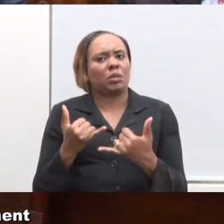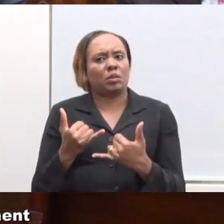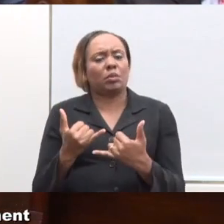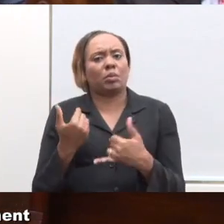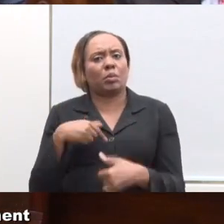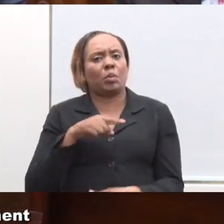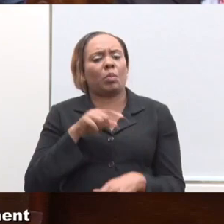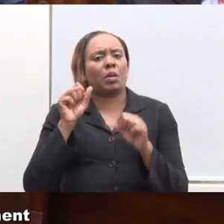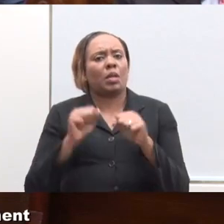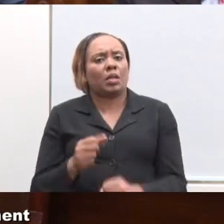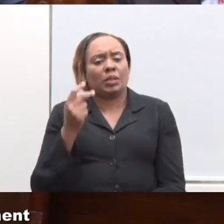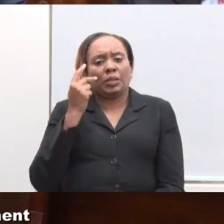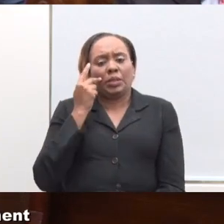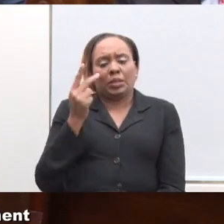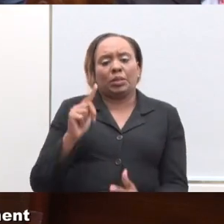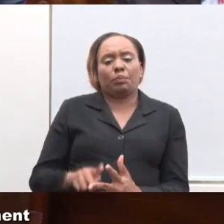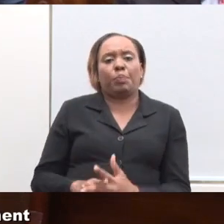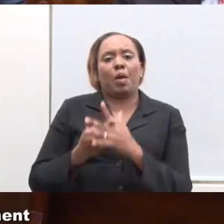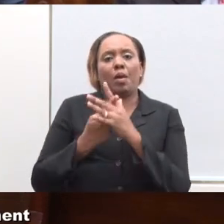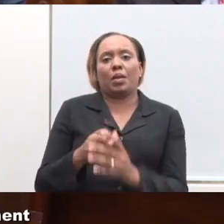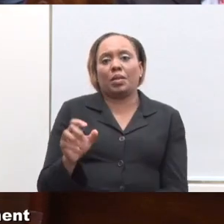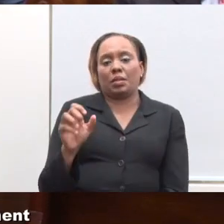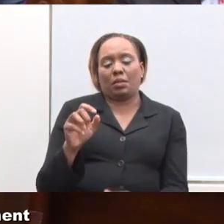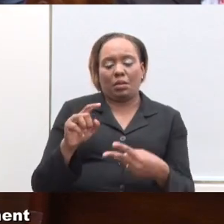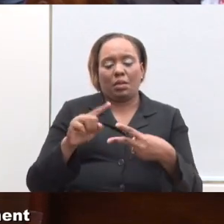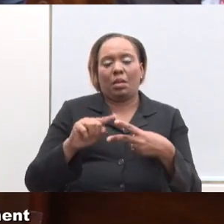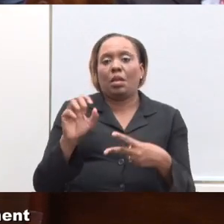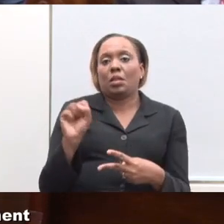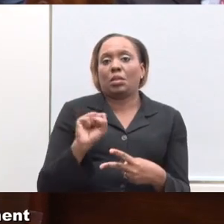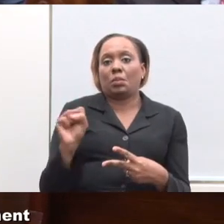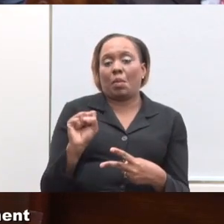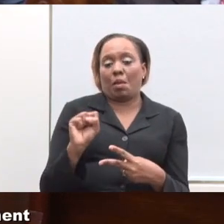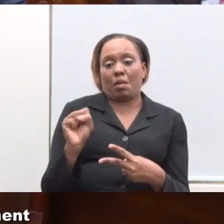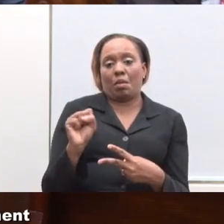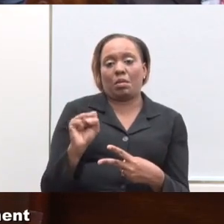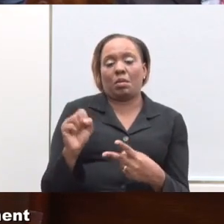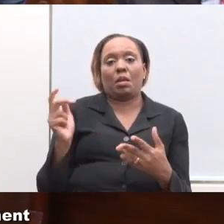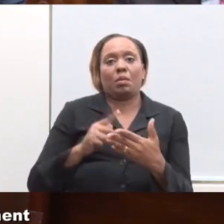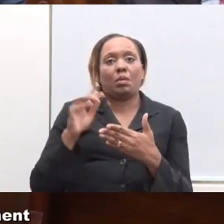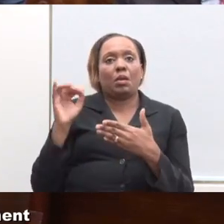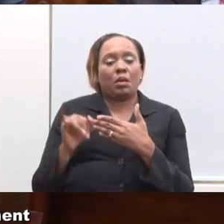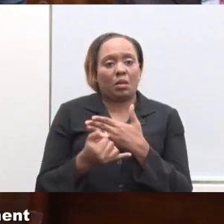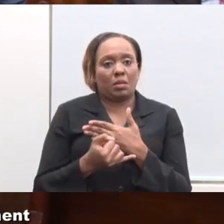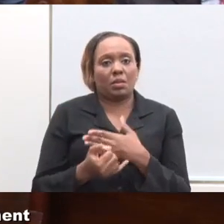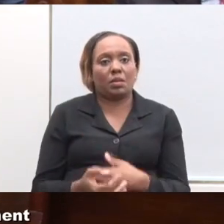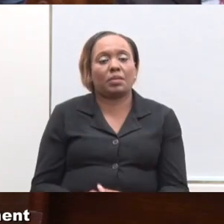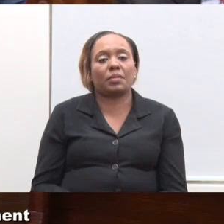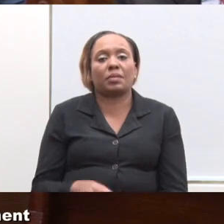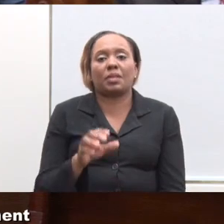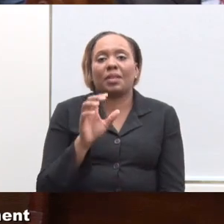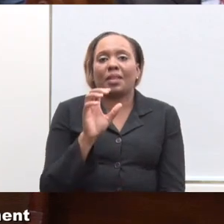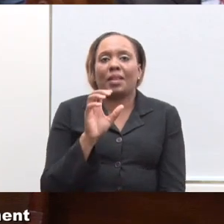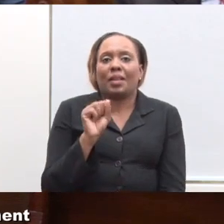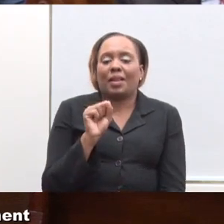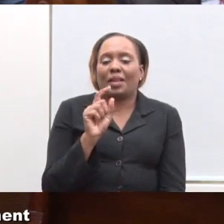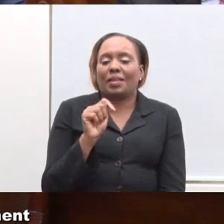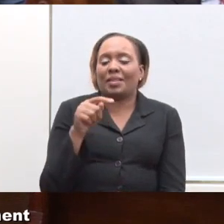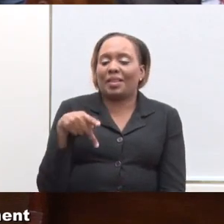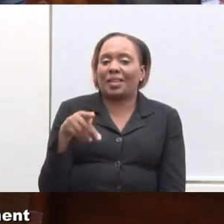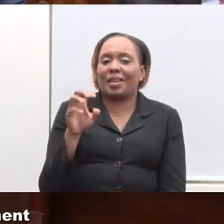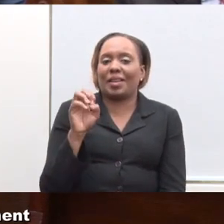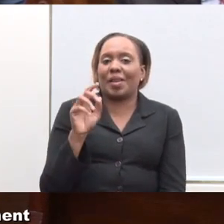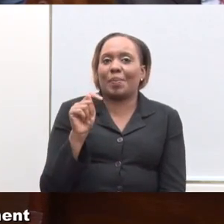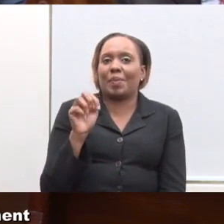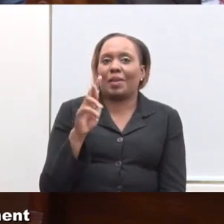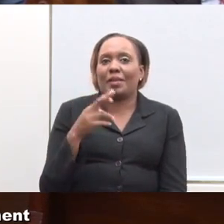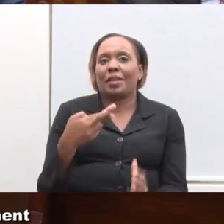position to see the resumption of the Speightstown Flood Mitigation Project that the Honourable Member for St. Peter will be very happy to hear. We know